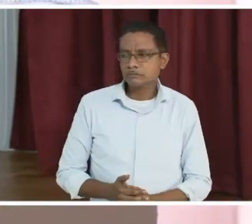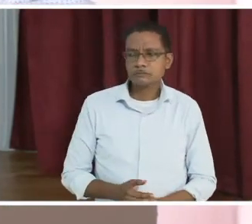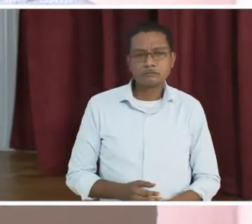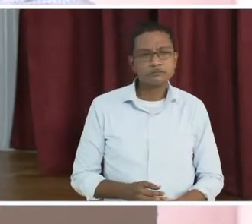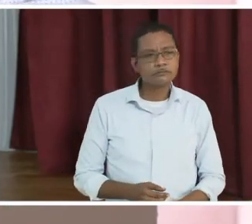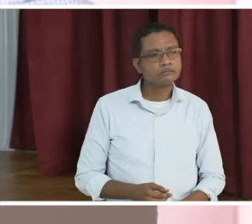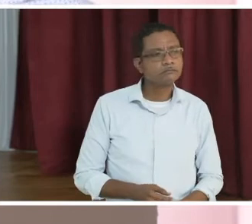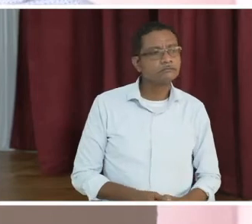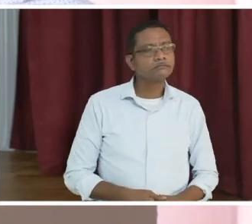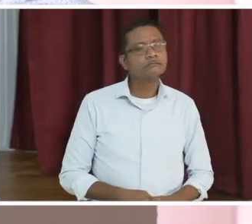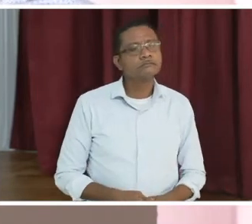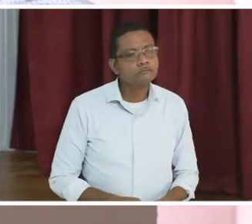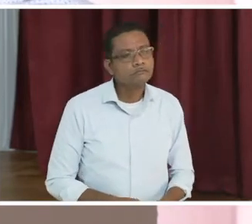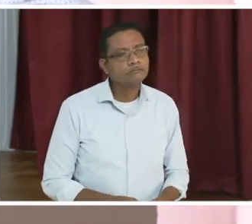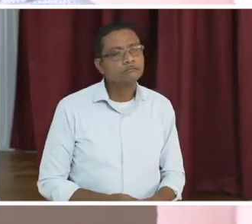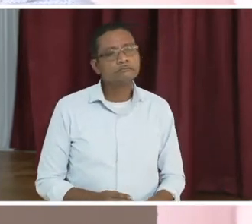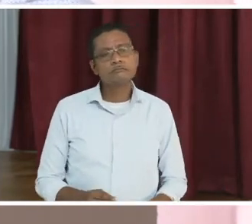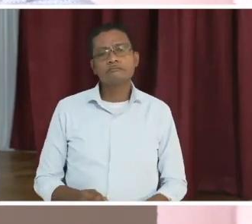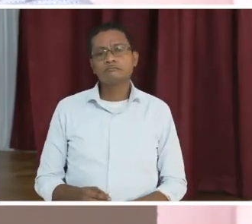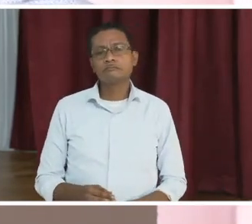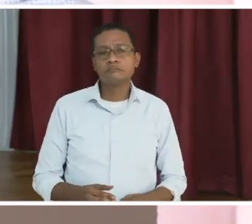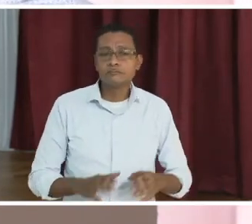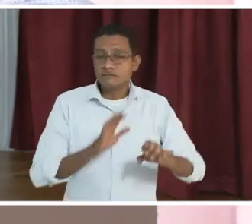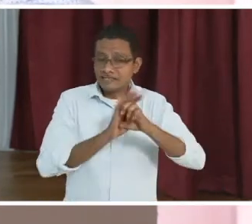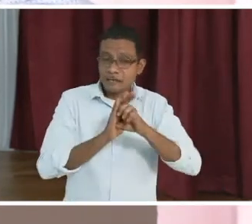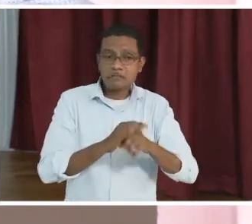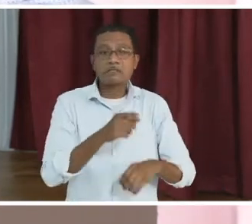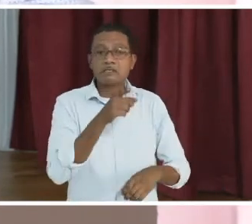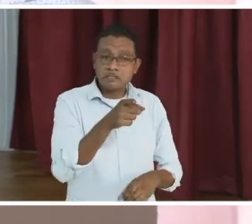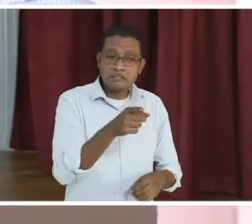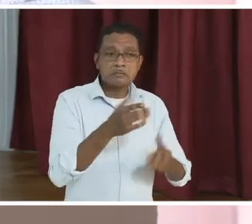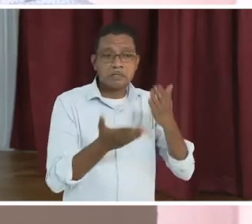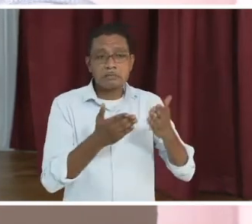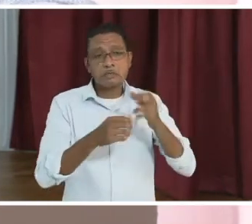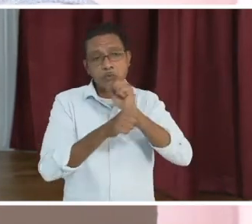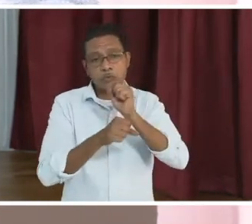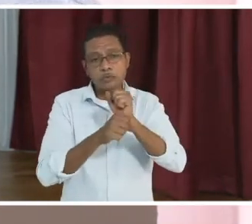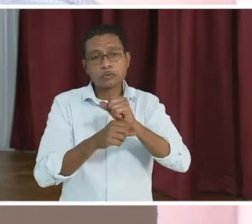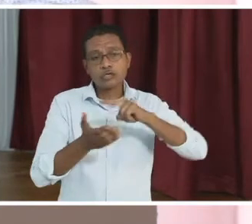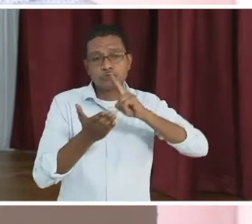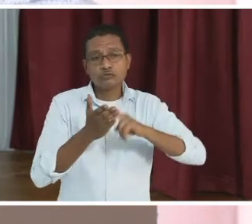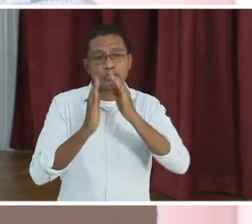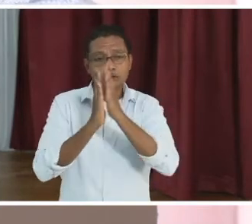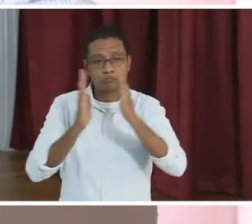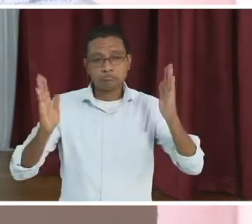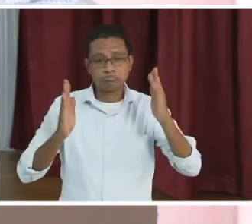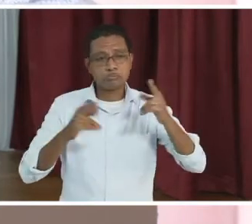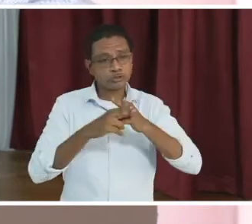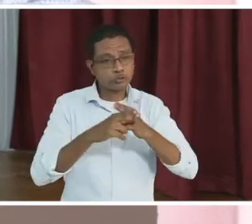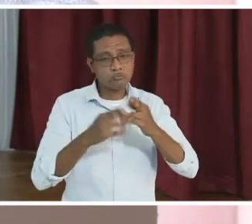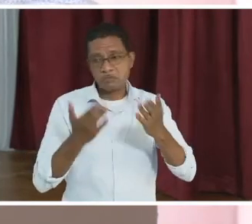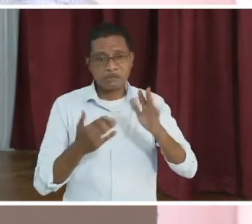his spouse, she's permanently employed, or her income may be a bit more stable. We can join her at that stage on